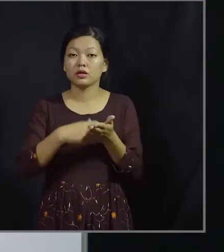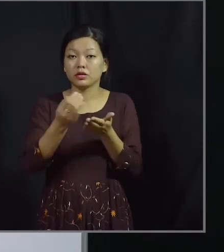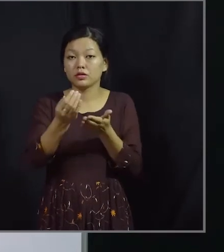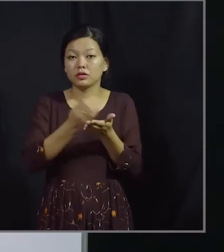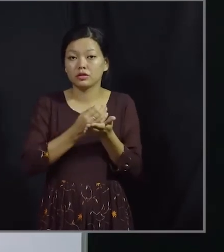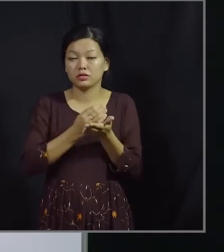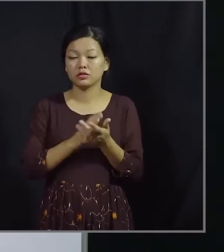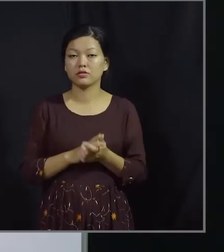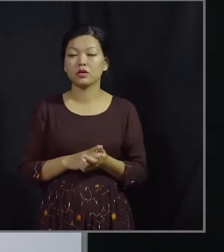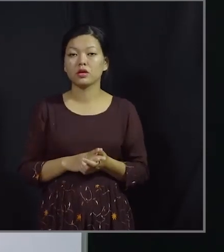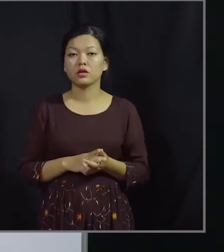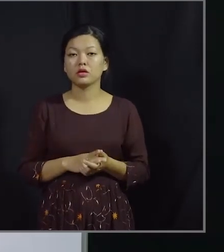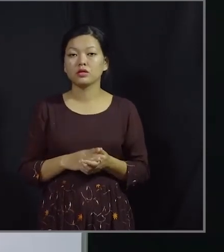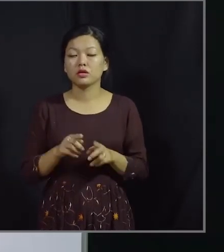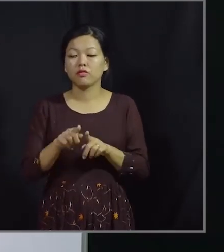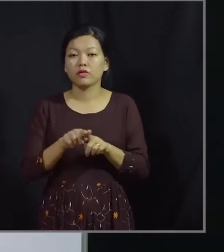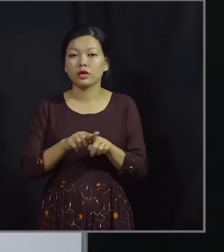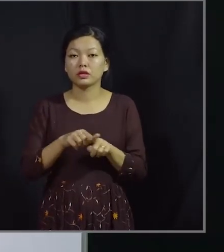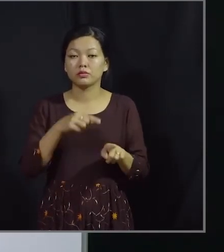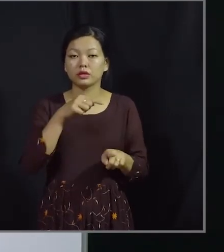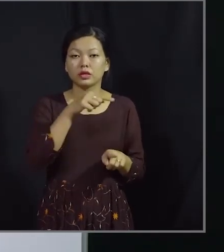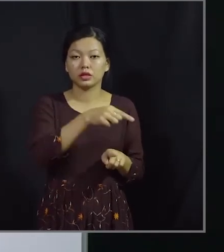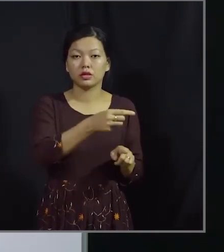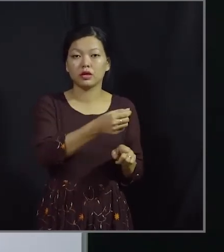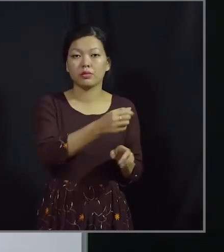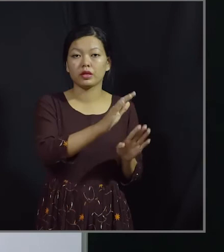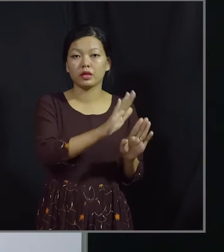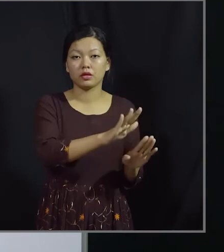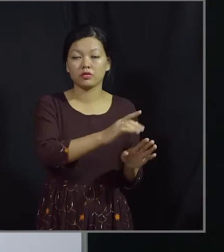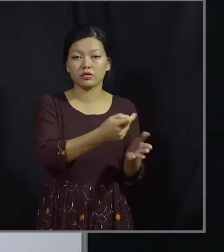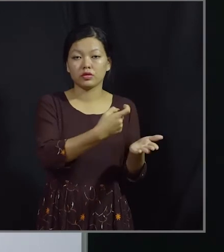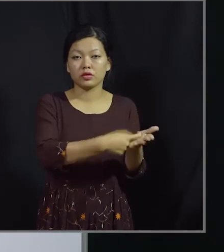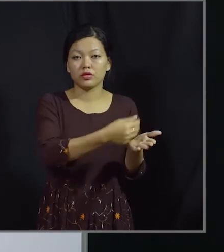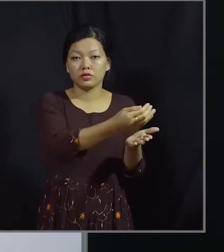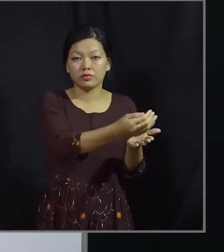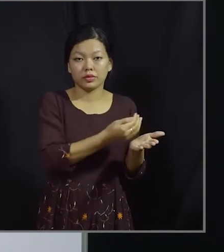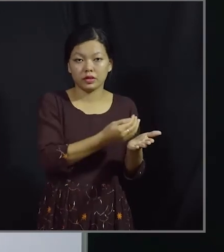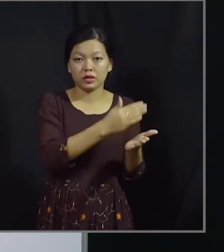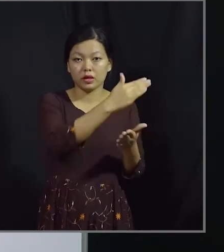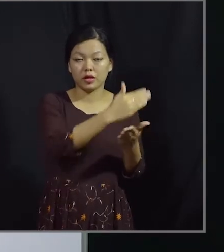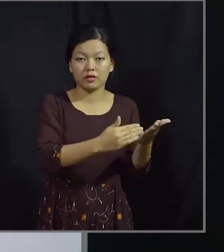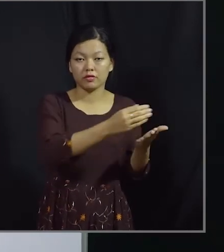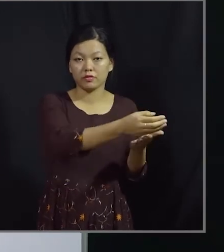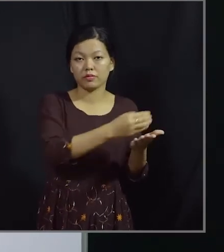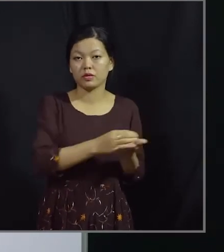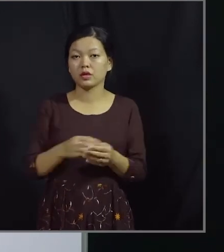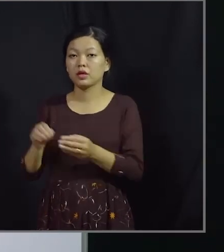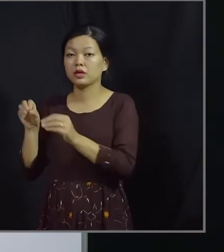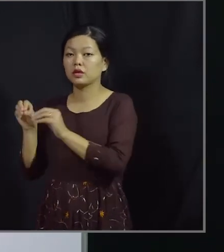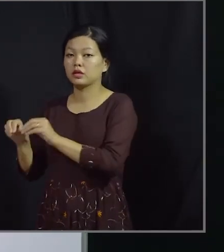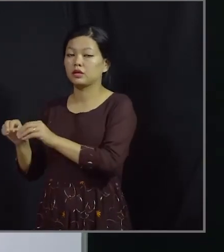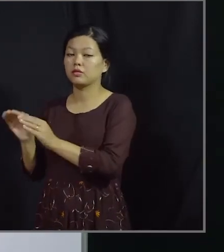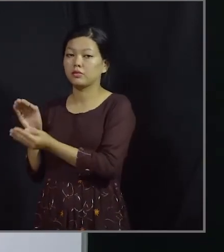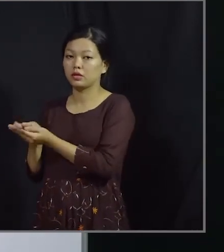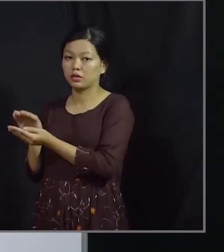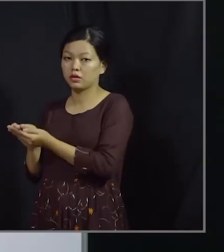has been blown back for future use or for contingency use. So this reserve are distributed among